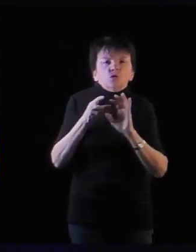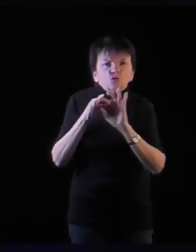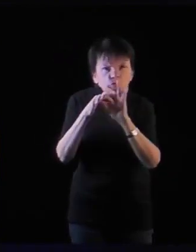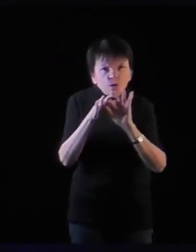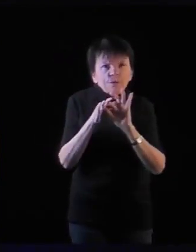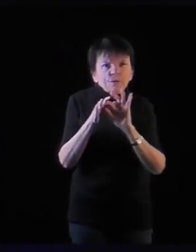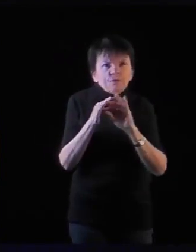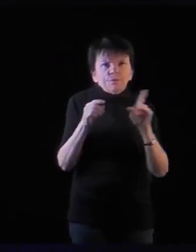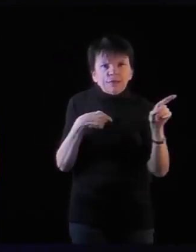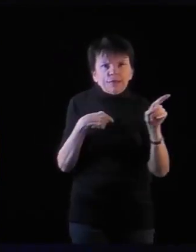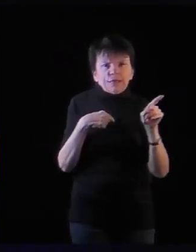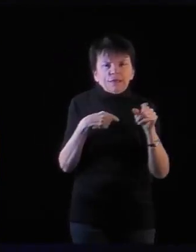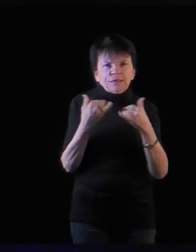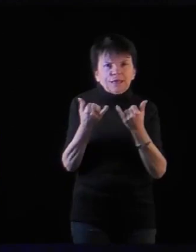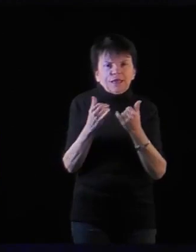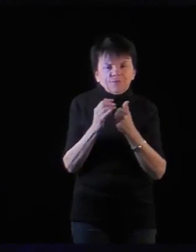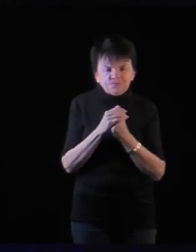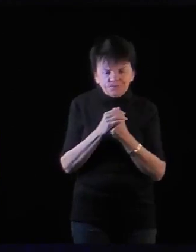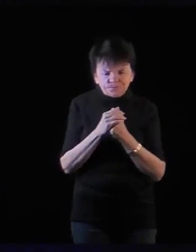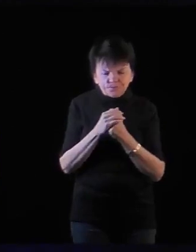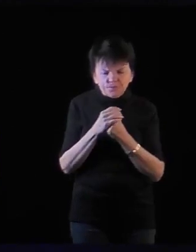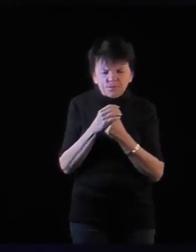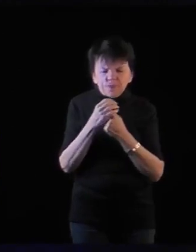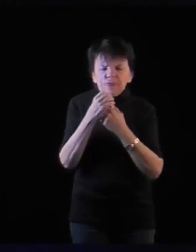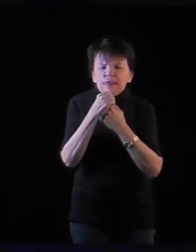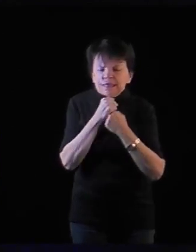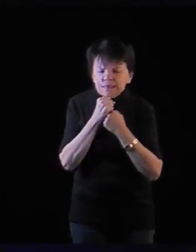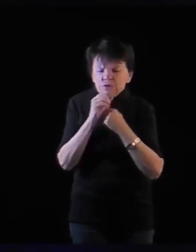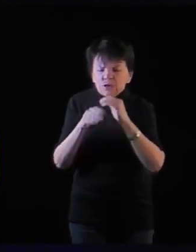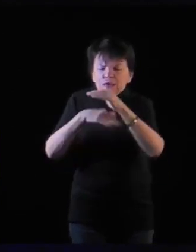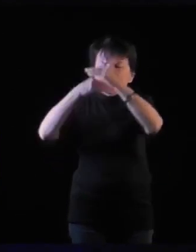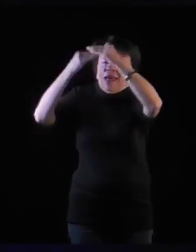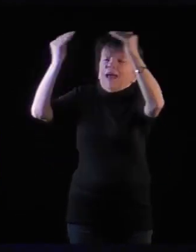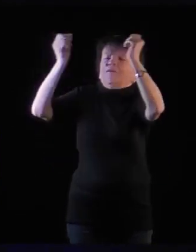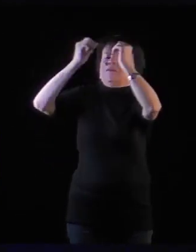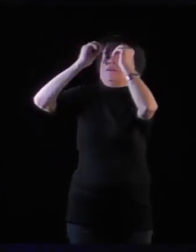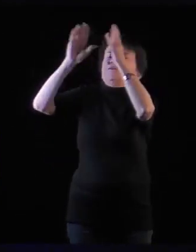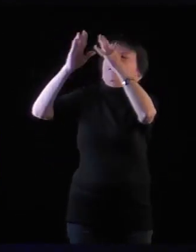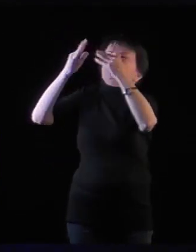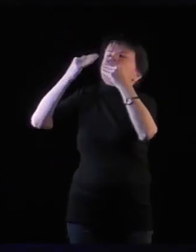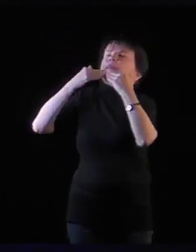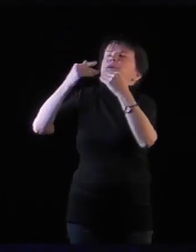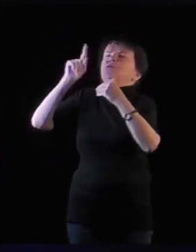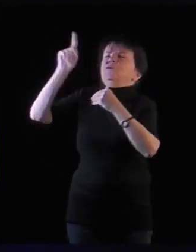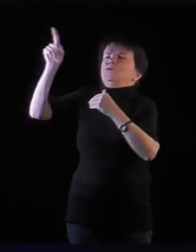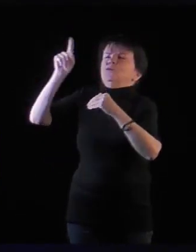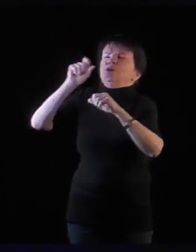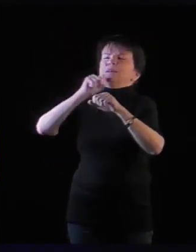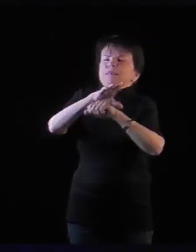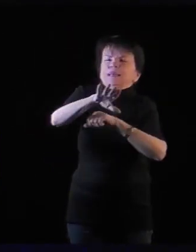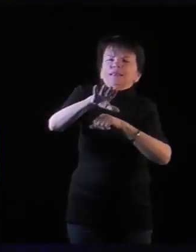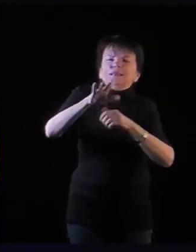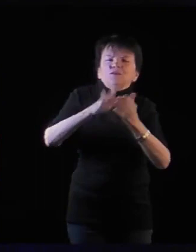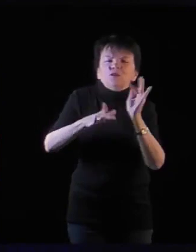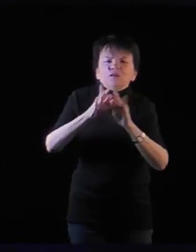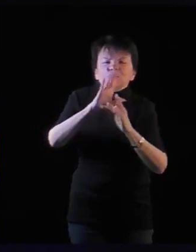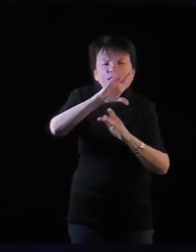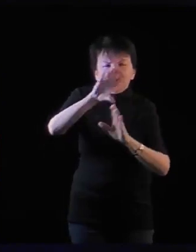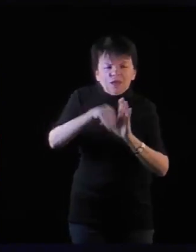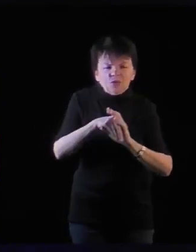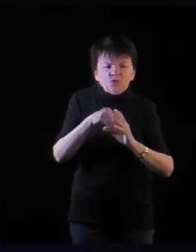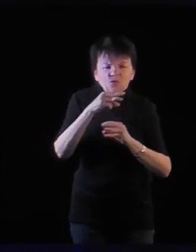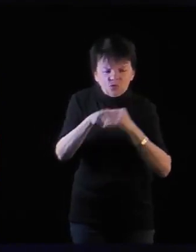would. Dear Heavenly Father, thank you for sending Jesus into this